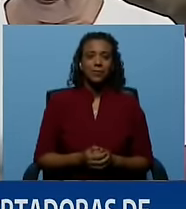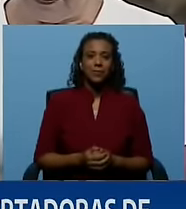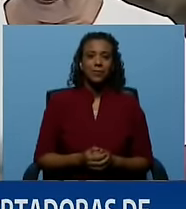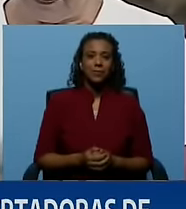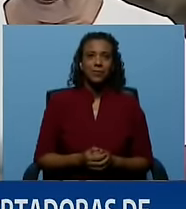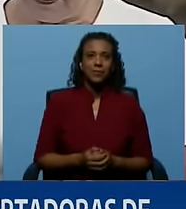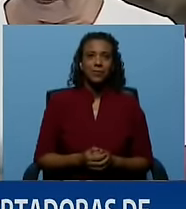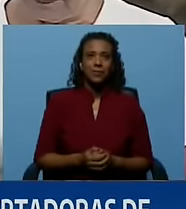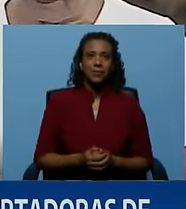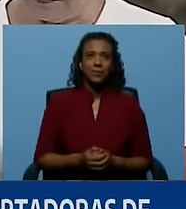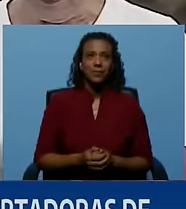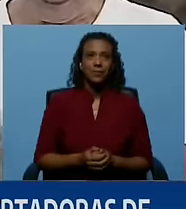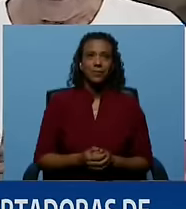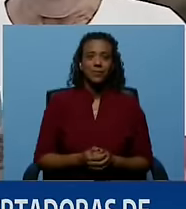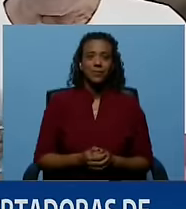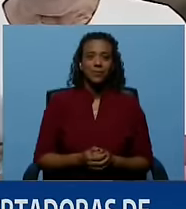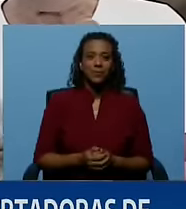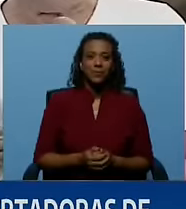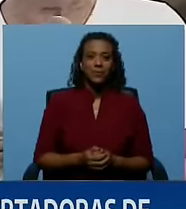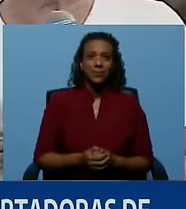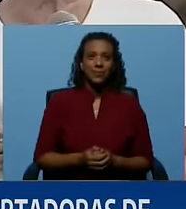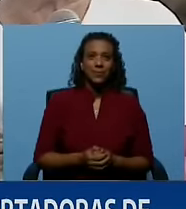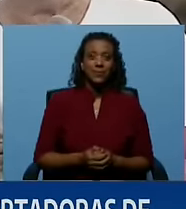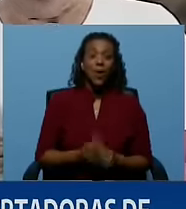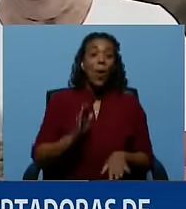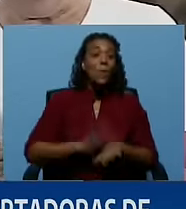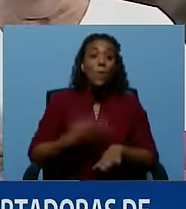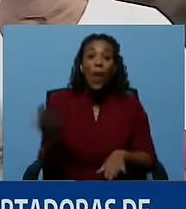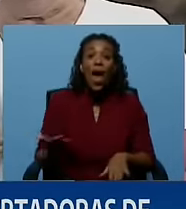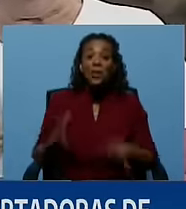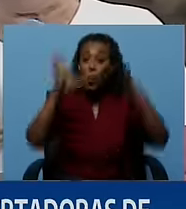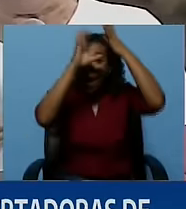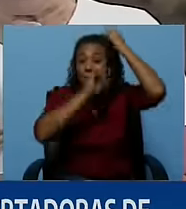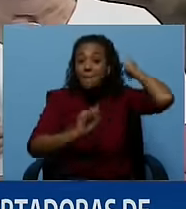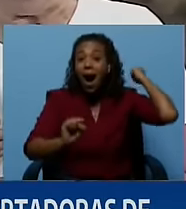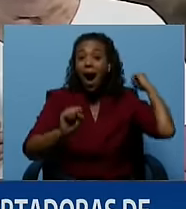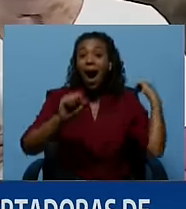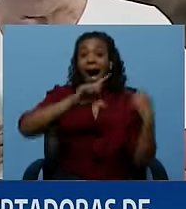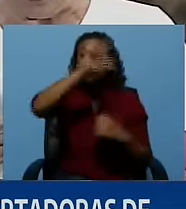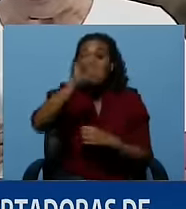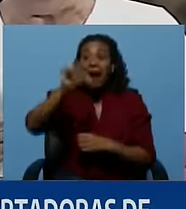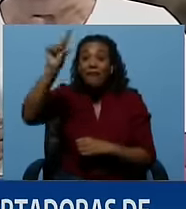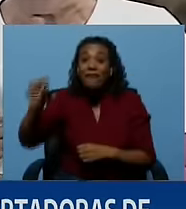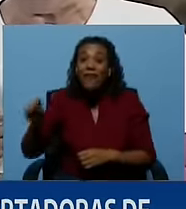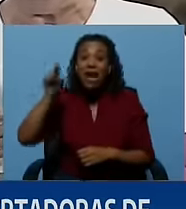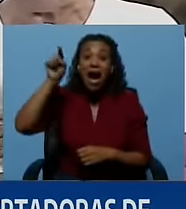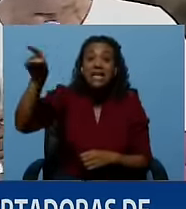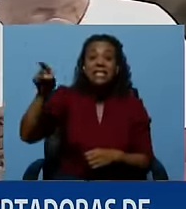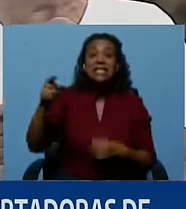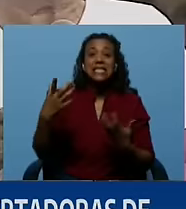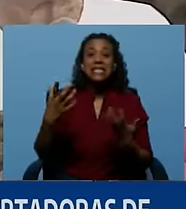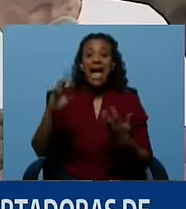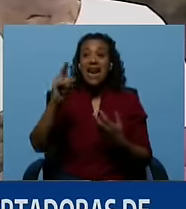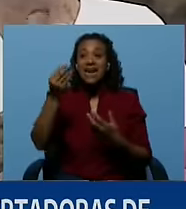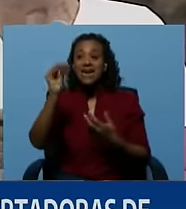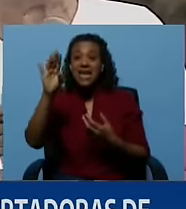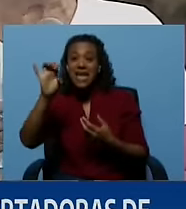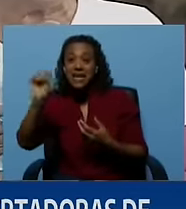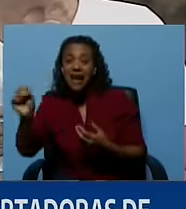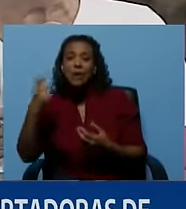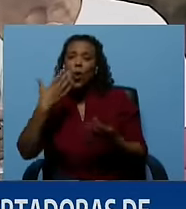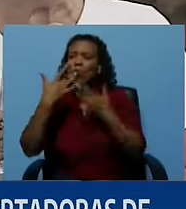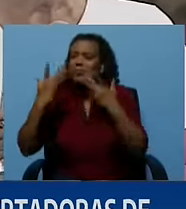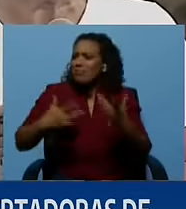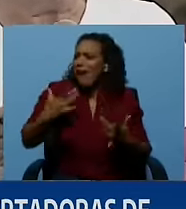like we are her own children. Porque su embajada en Namibia y su embajador Enriquez nos trata